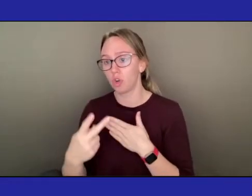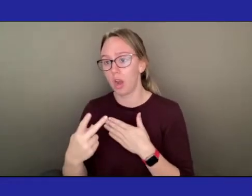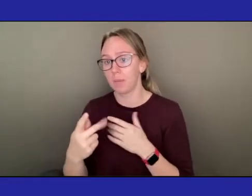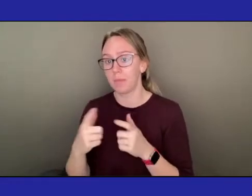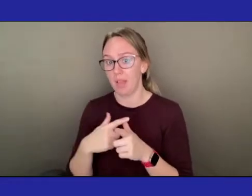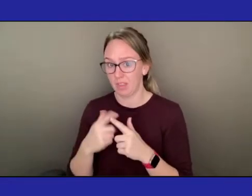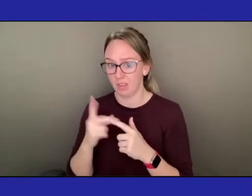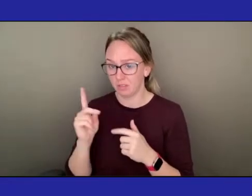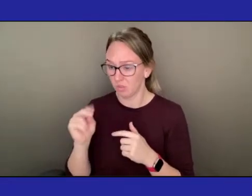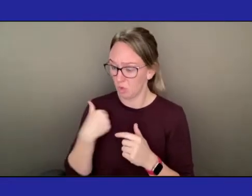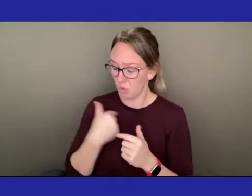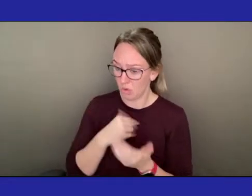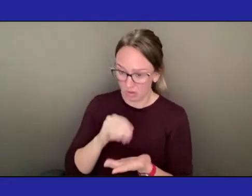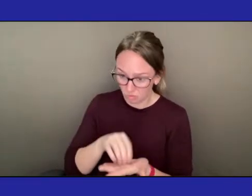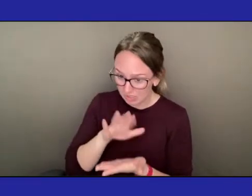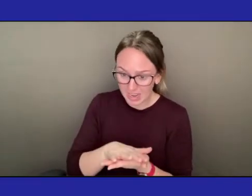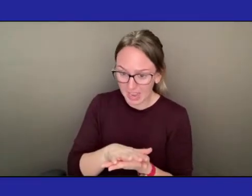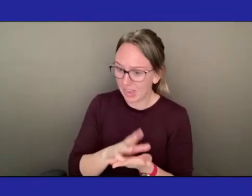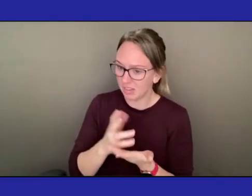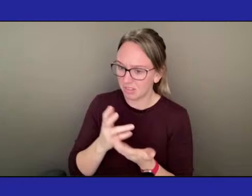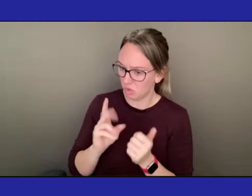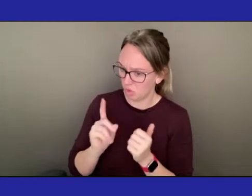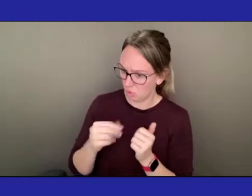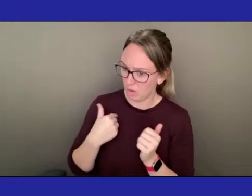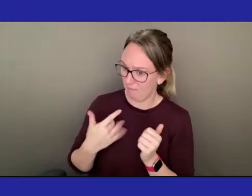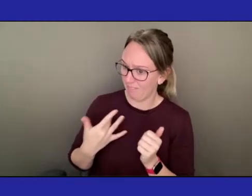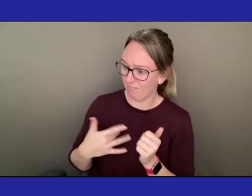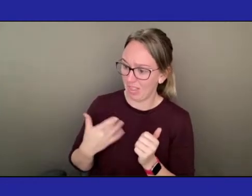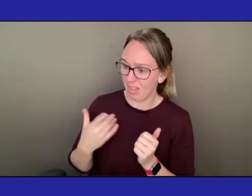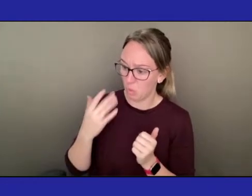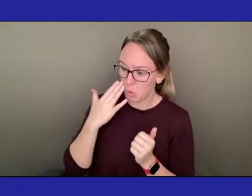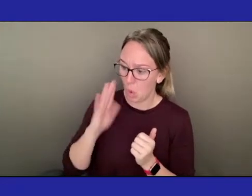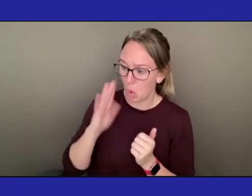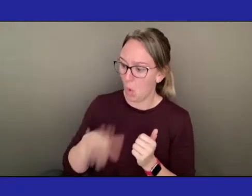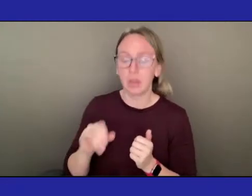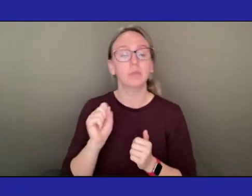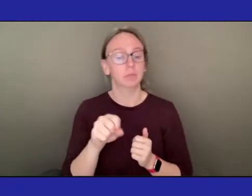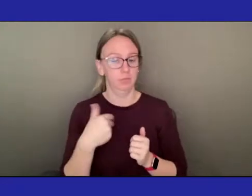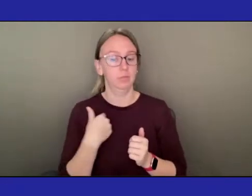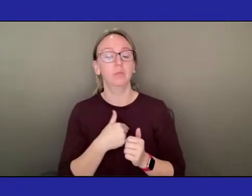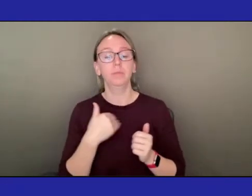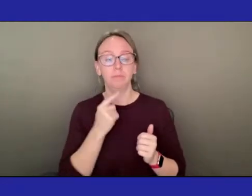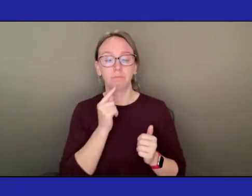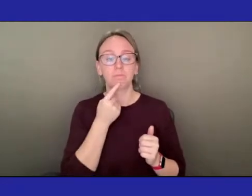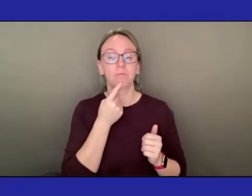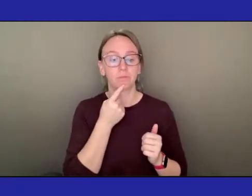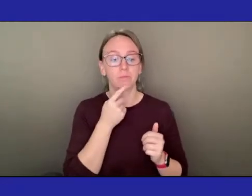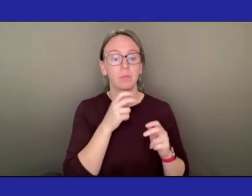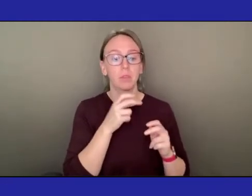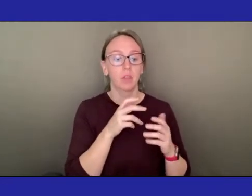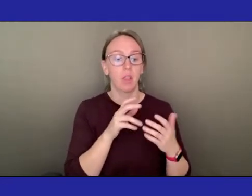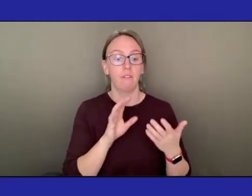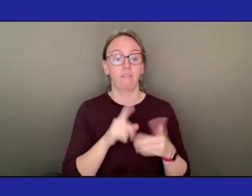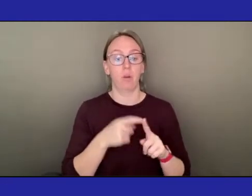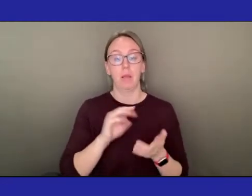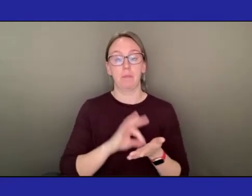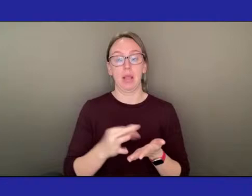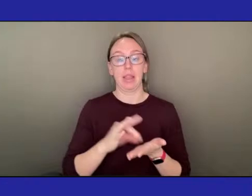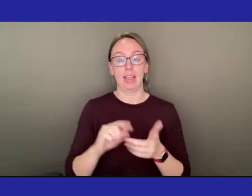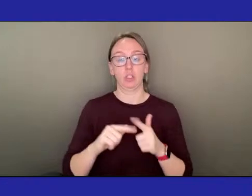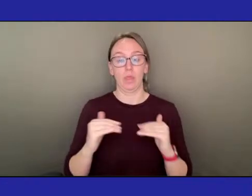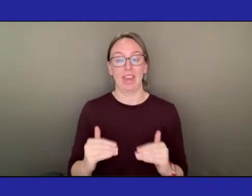any sense of that? Or? Yes, we have a significant movement from Medicaid to the next level, which is the essential